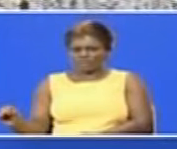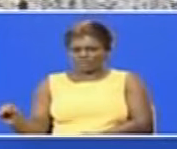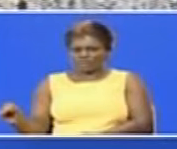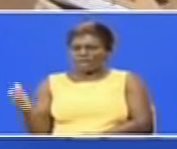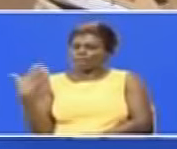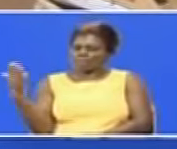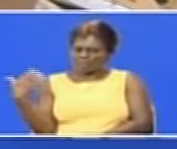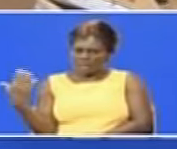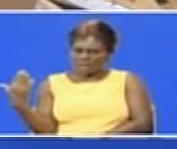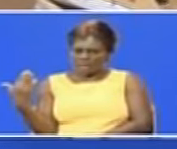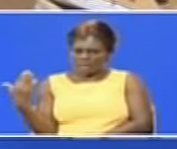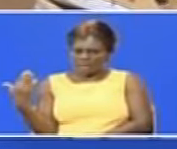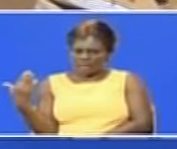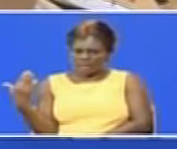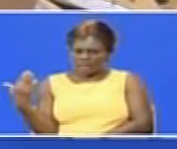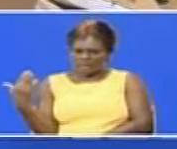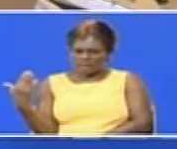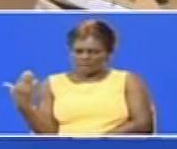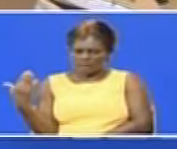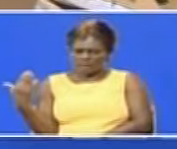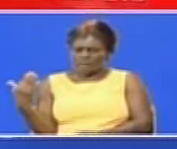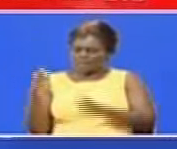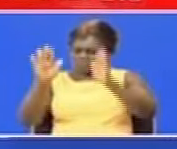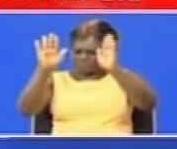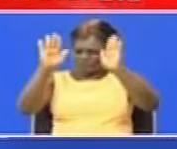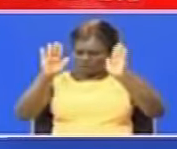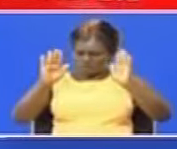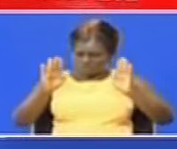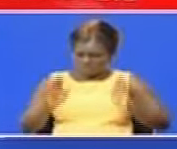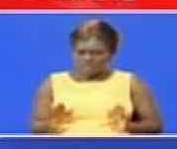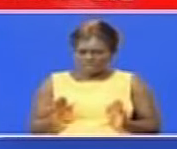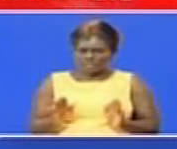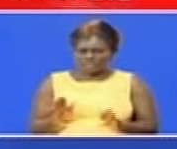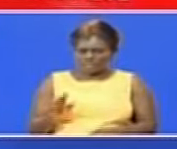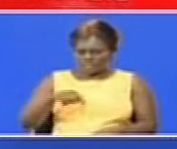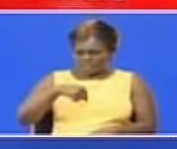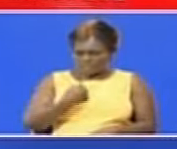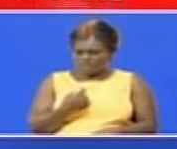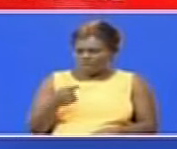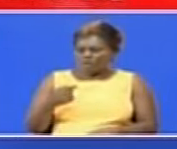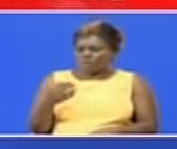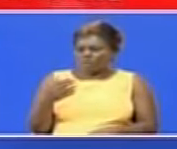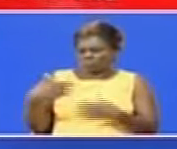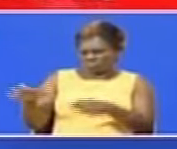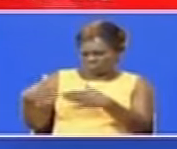paper. It is, the most important raw material for us. I mean, some people call it waste paper.